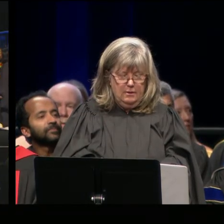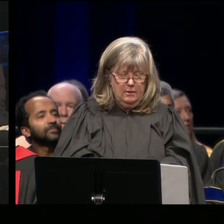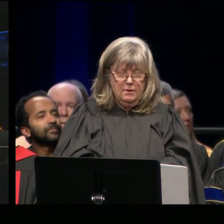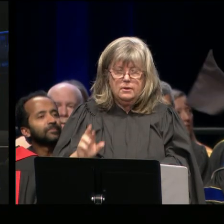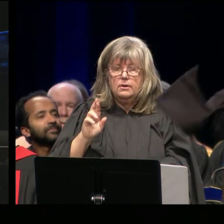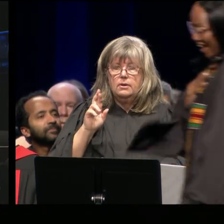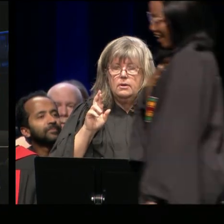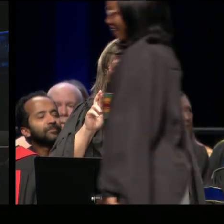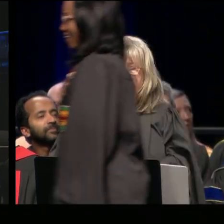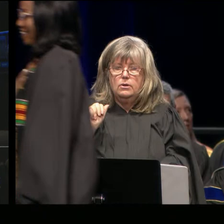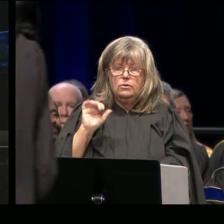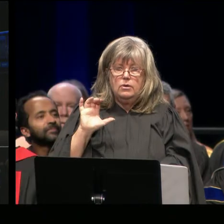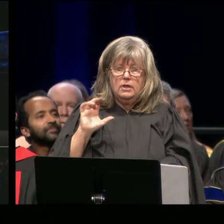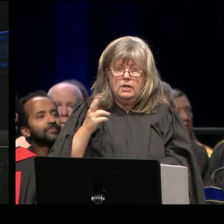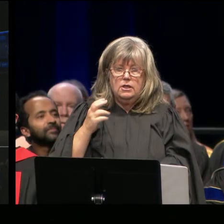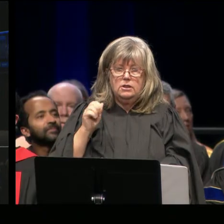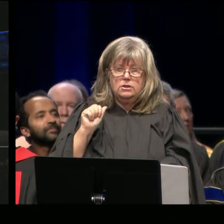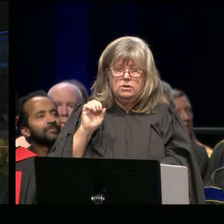Rachel Sonola.